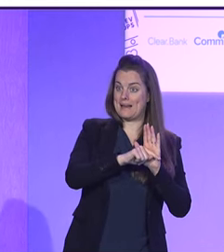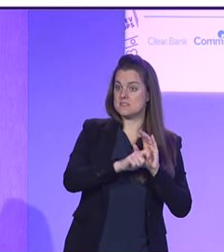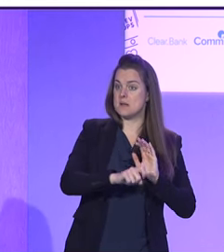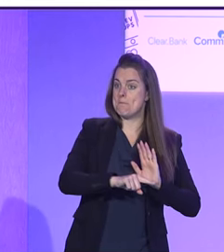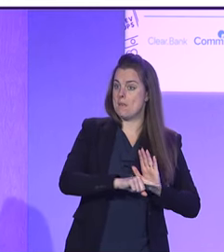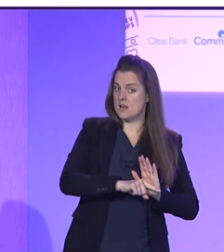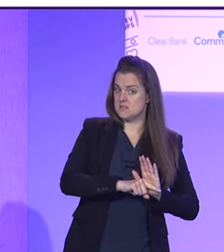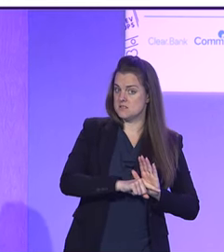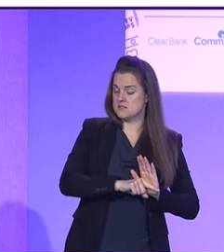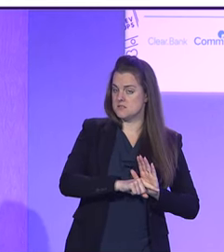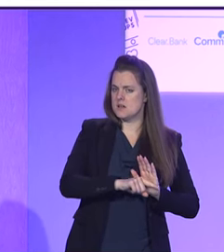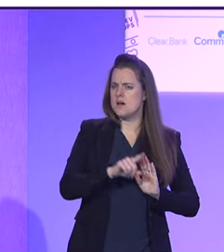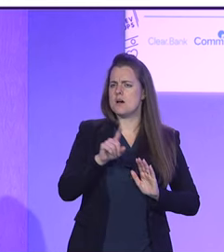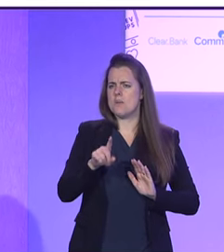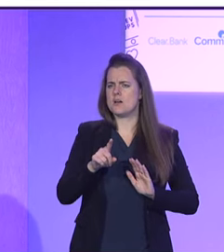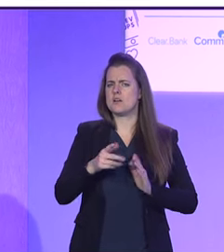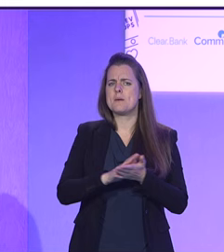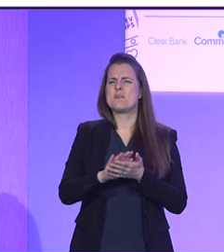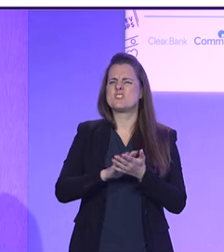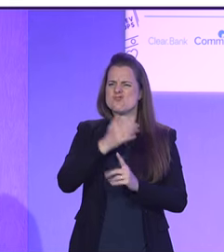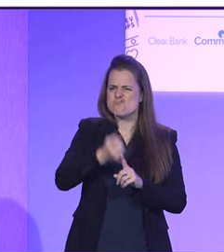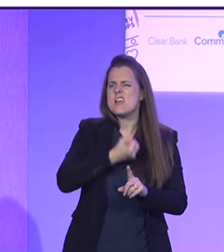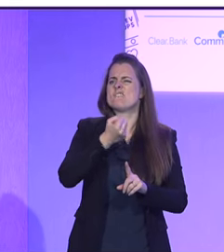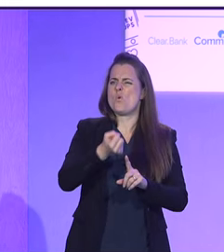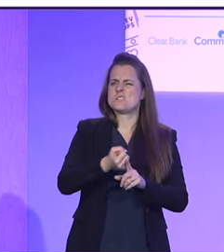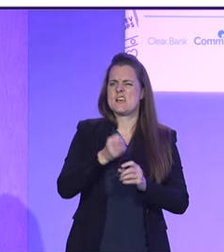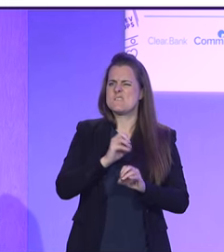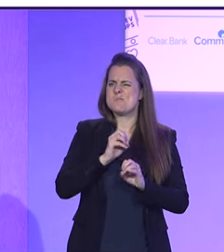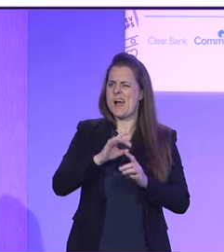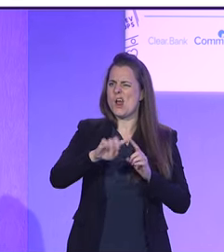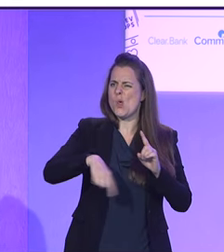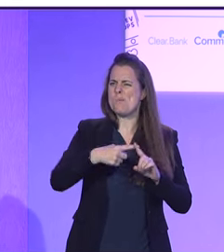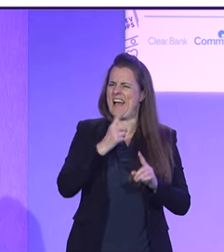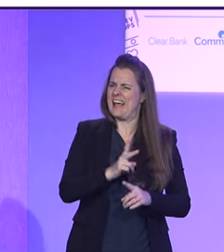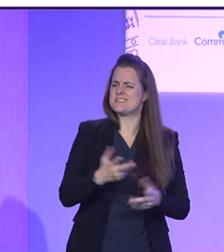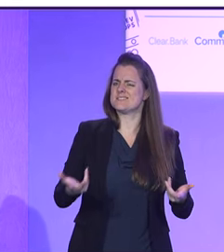So now we have a reinforcing feedback loop again. So the more we